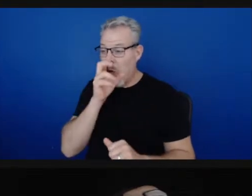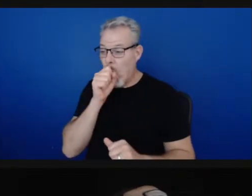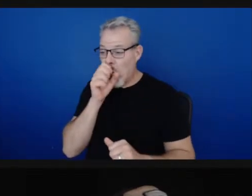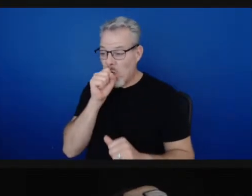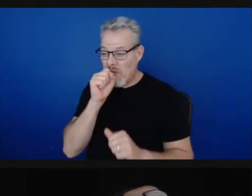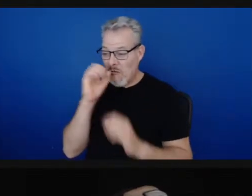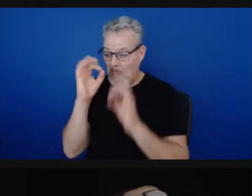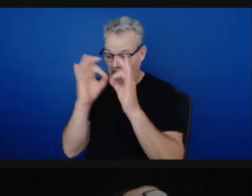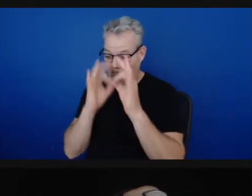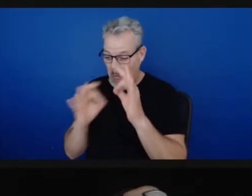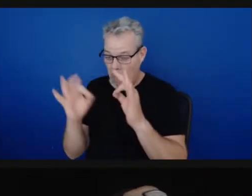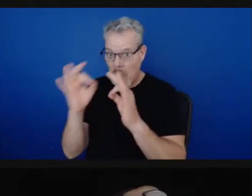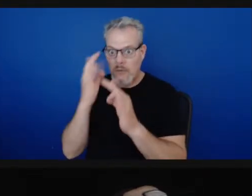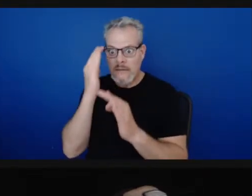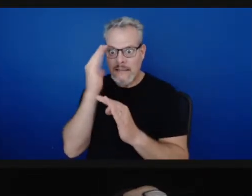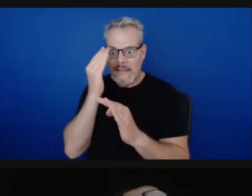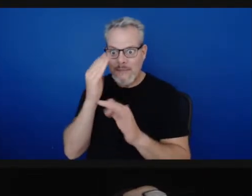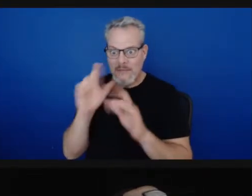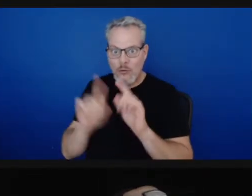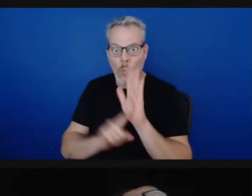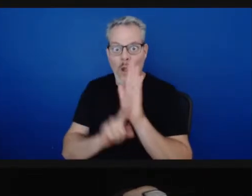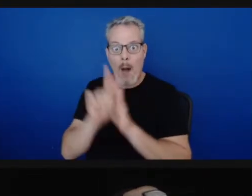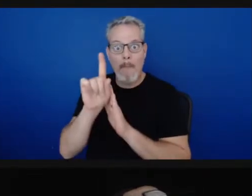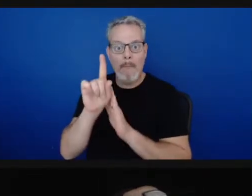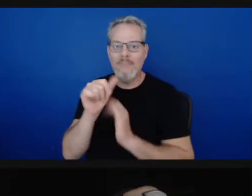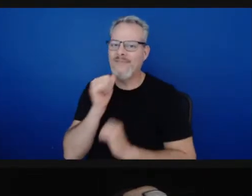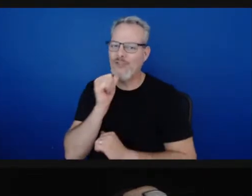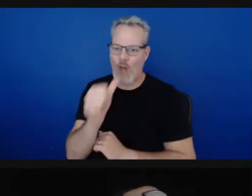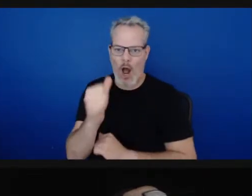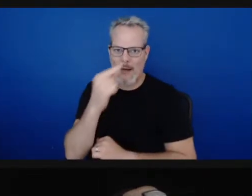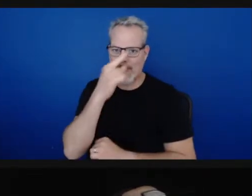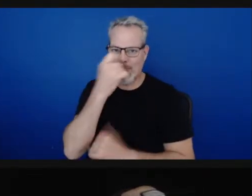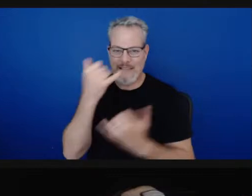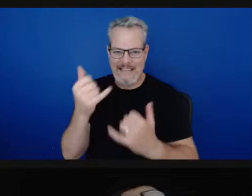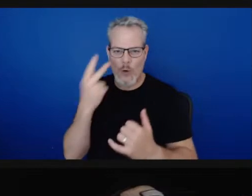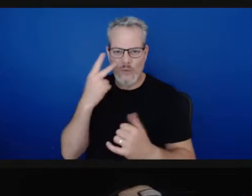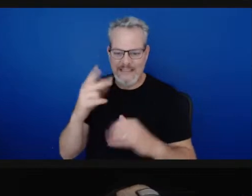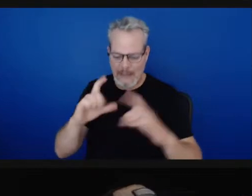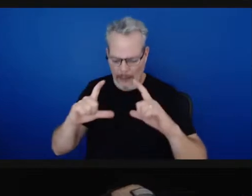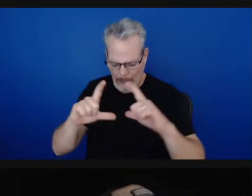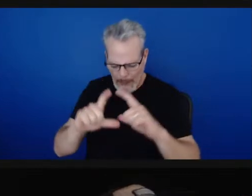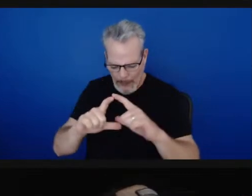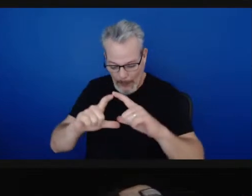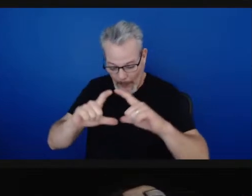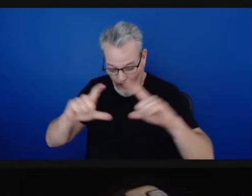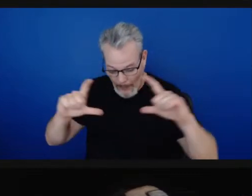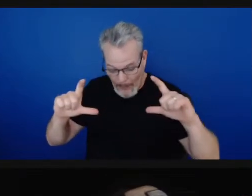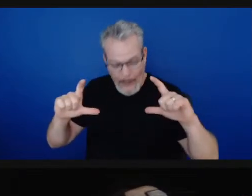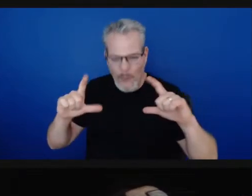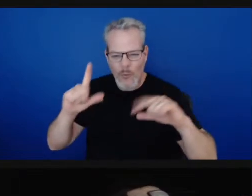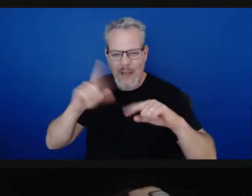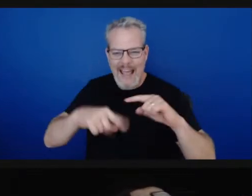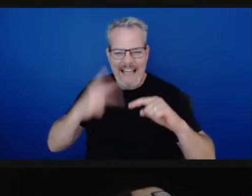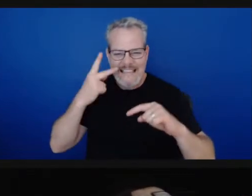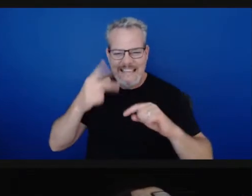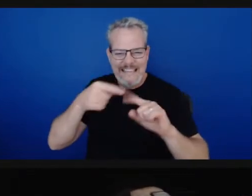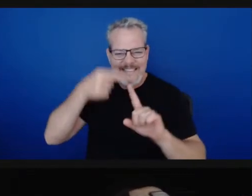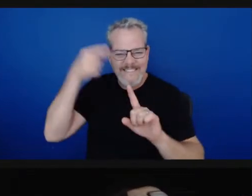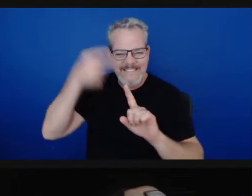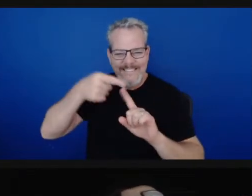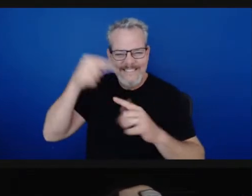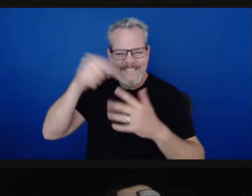like it's actually doing that, because we're too zoomed in to see the fine detail there. So on this time scale,